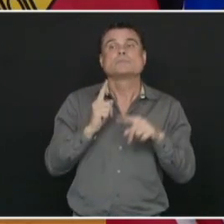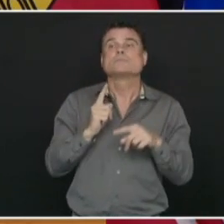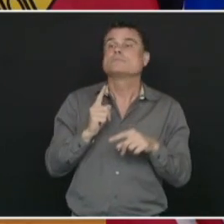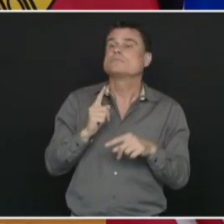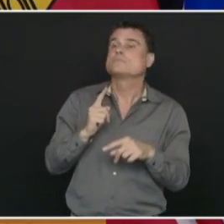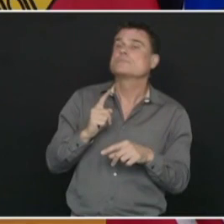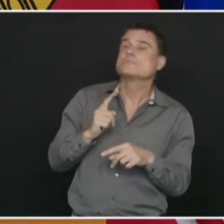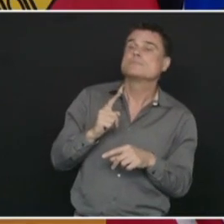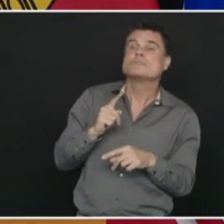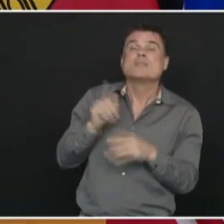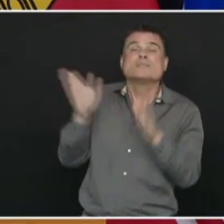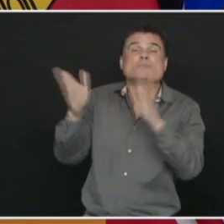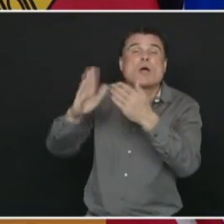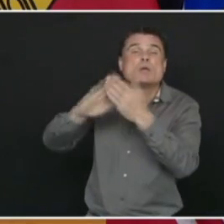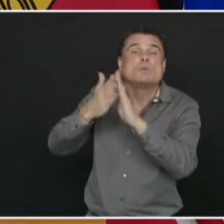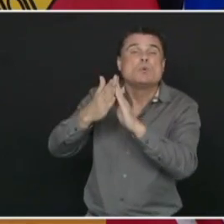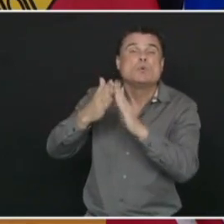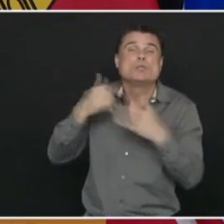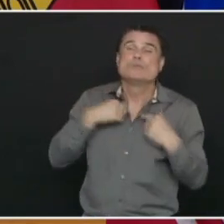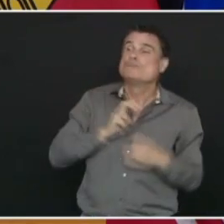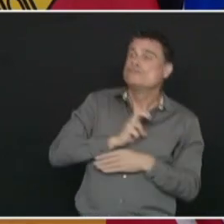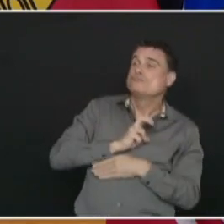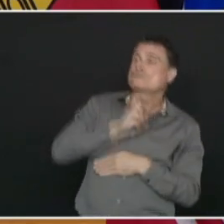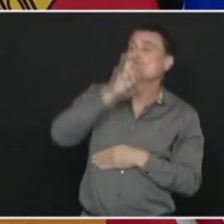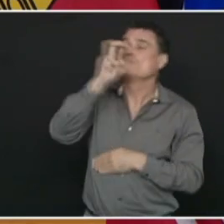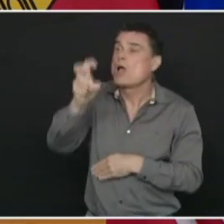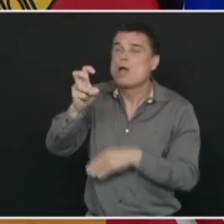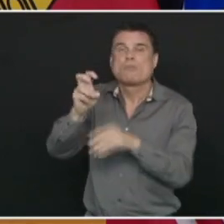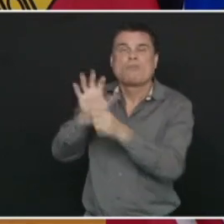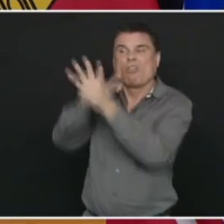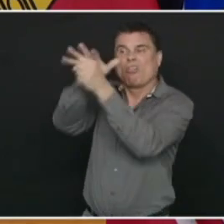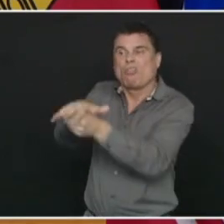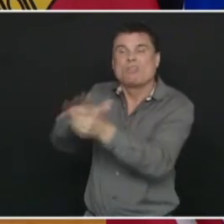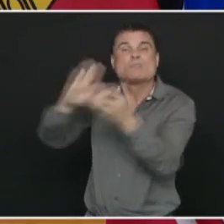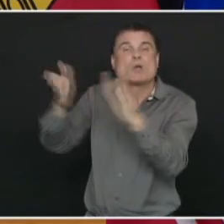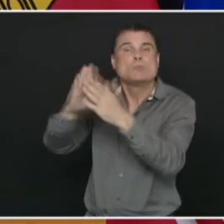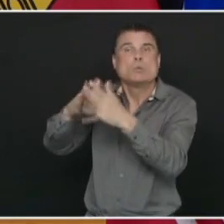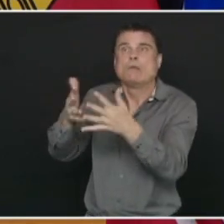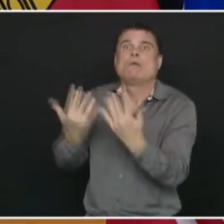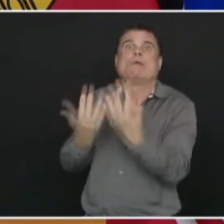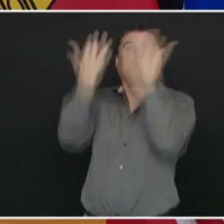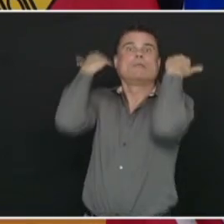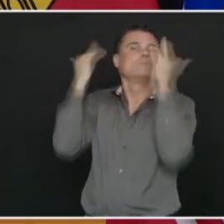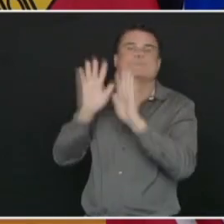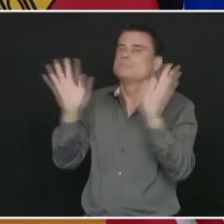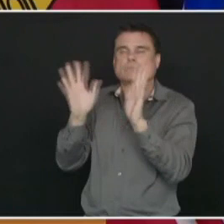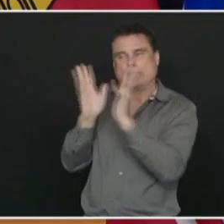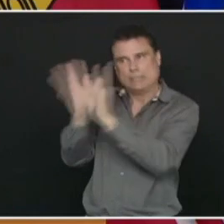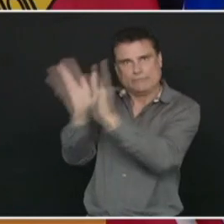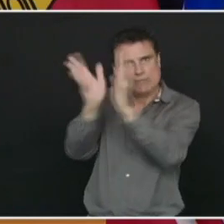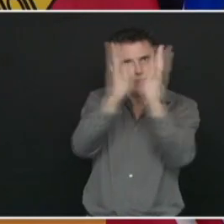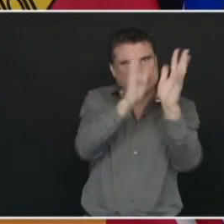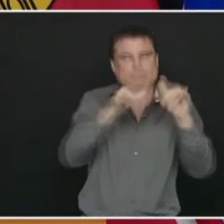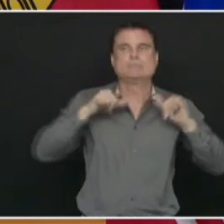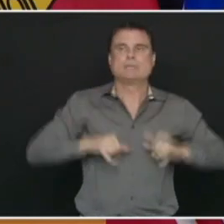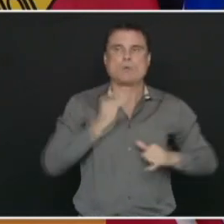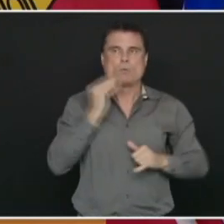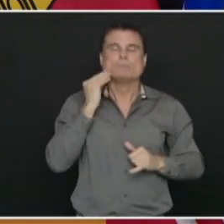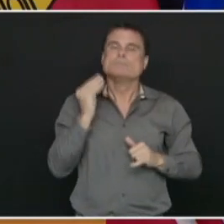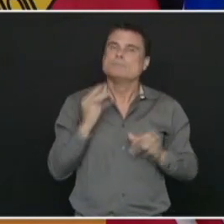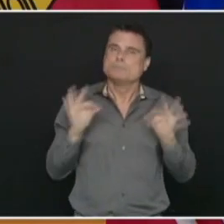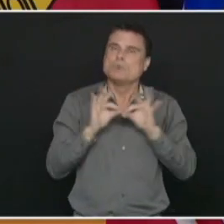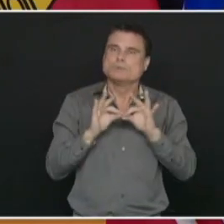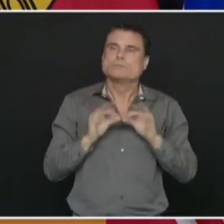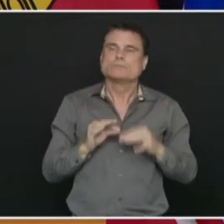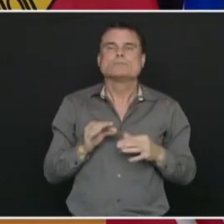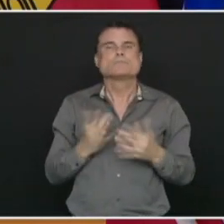weekend where there are many reflections and religious ceremonies that are happening over this weekend. And I encourage you all